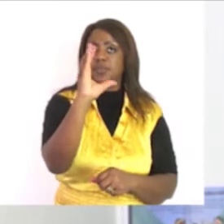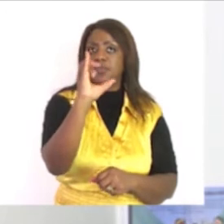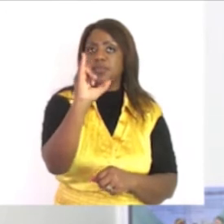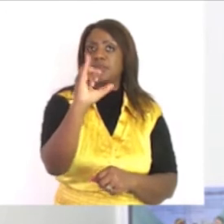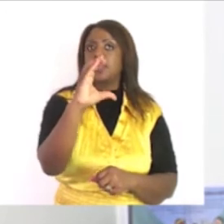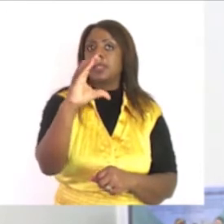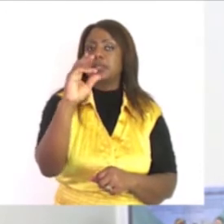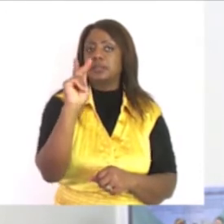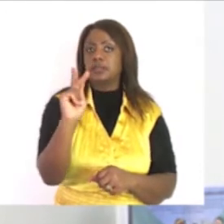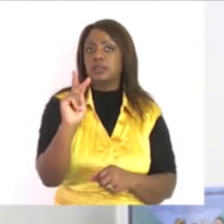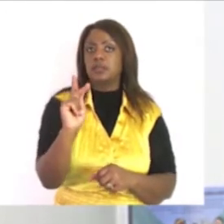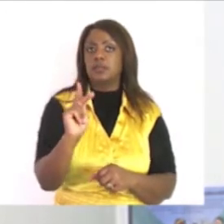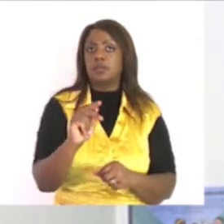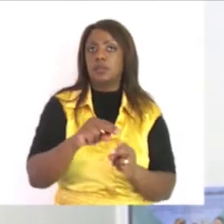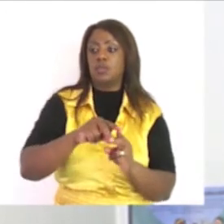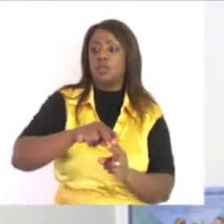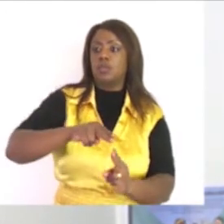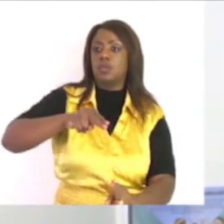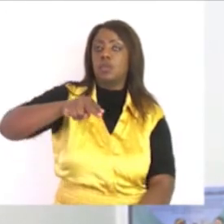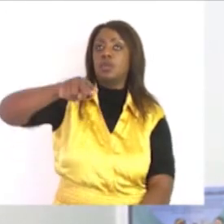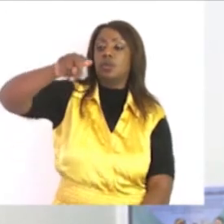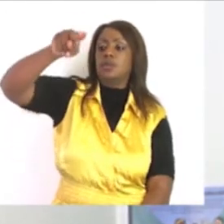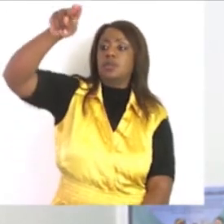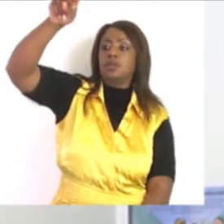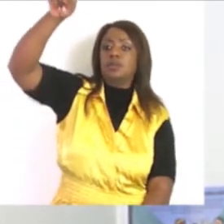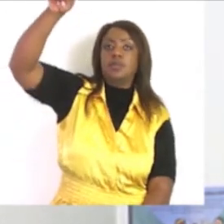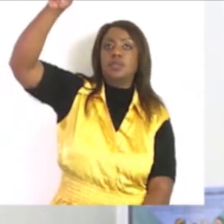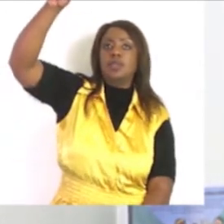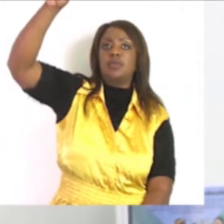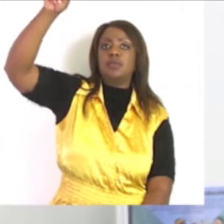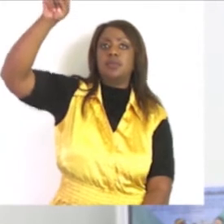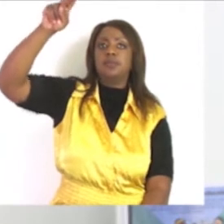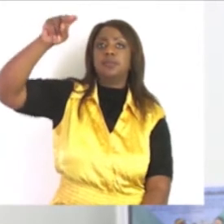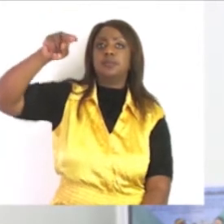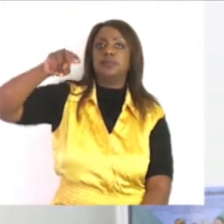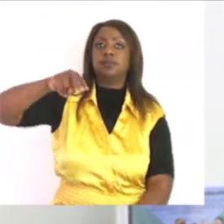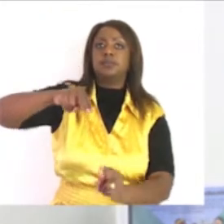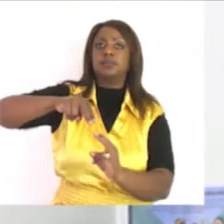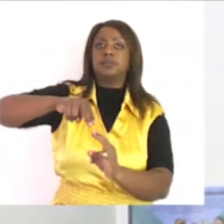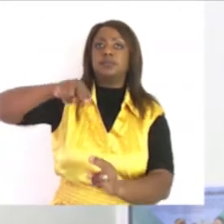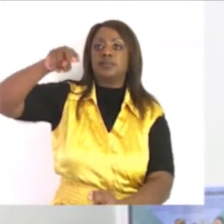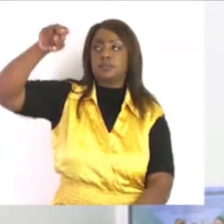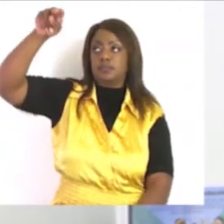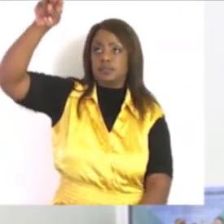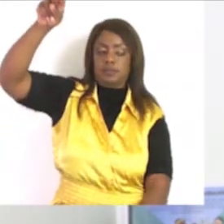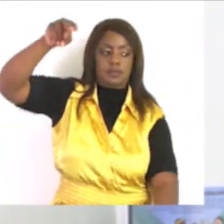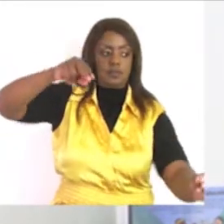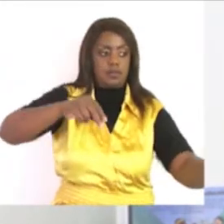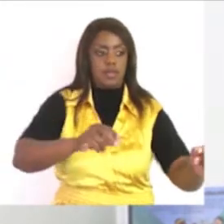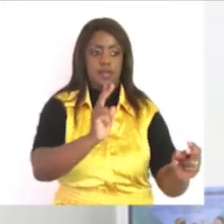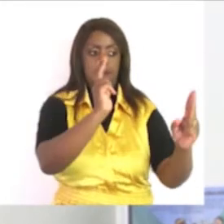Stand for me, and I have to make use of a marker to mark where I have to